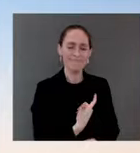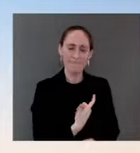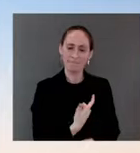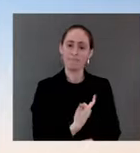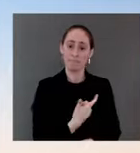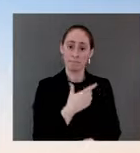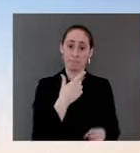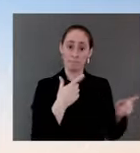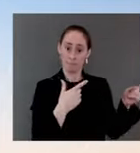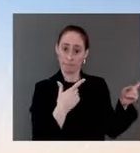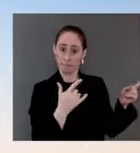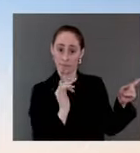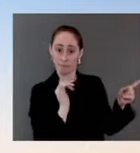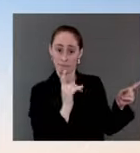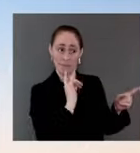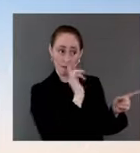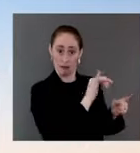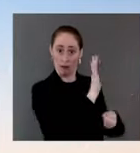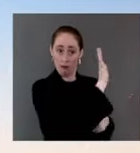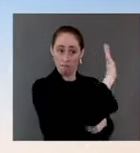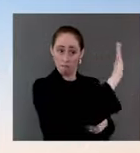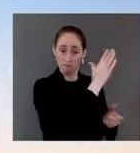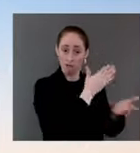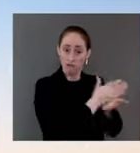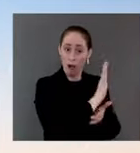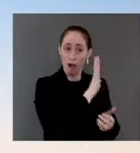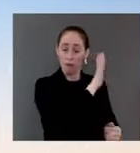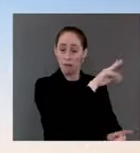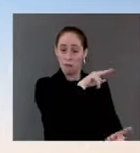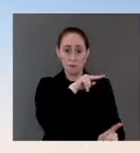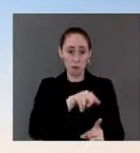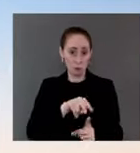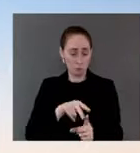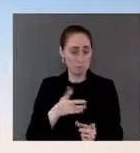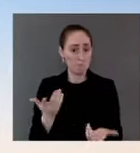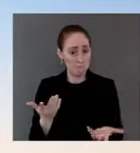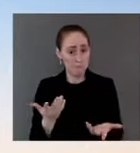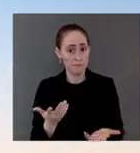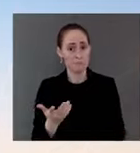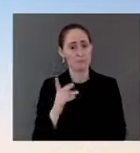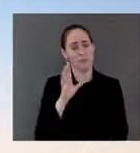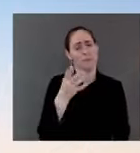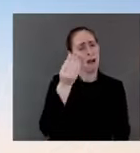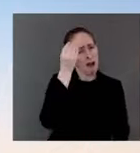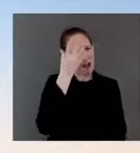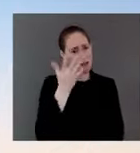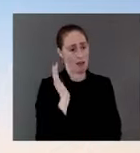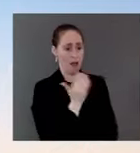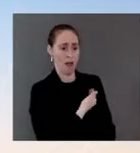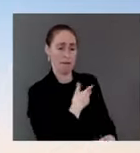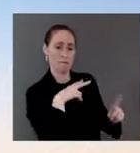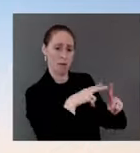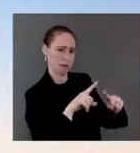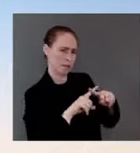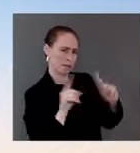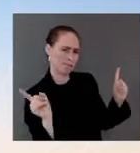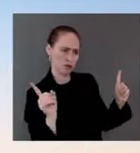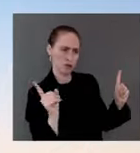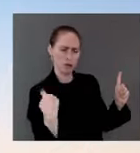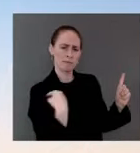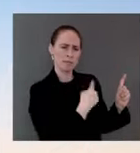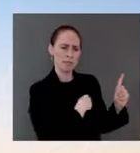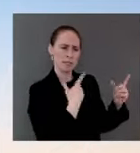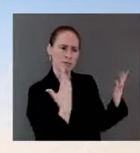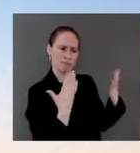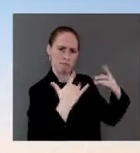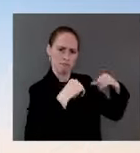own concerns about security circumstances around the world, including, of course, on the border of Russia and Ukraine.